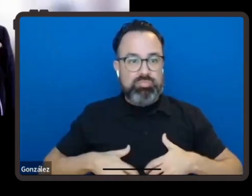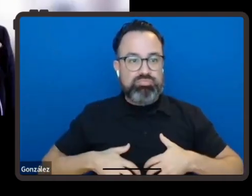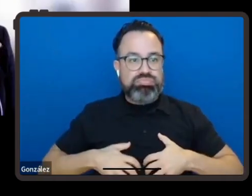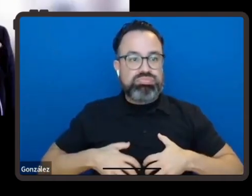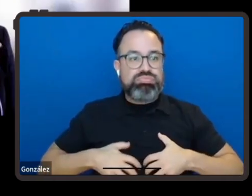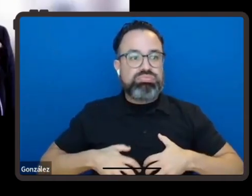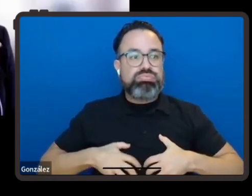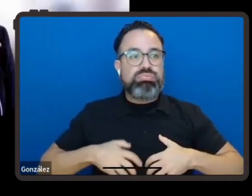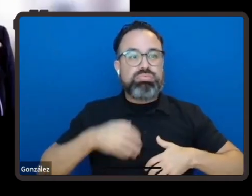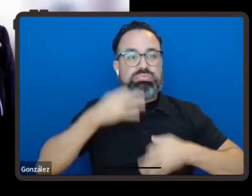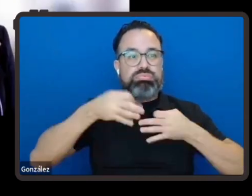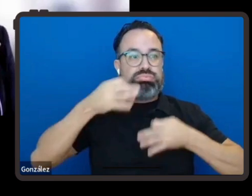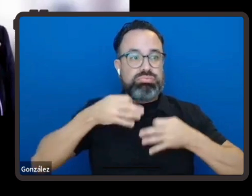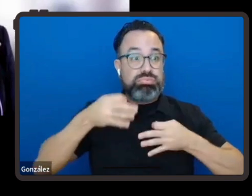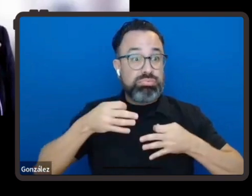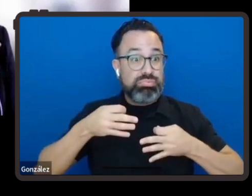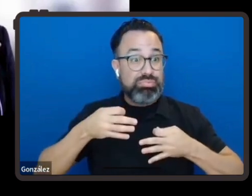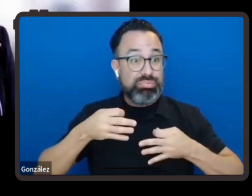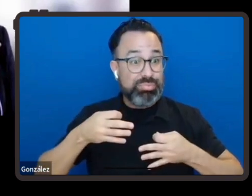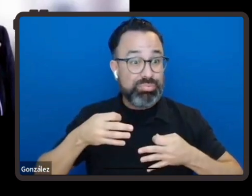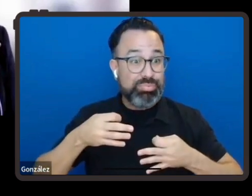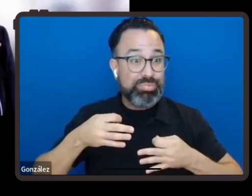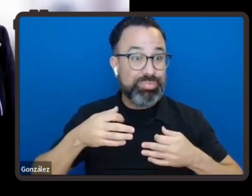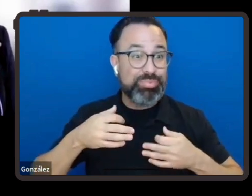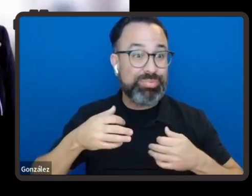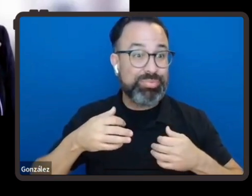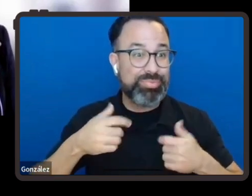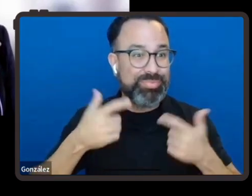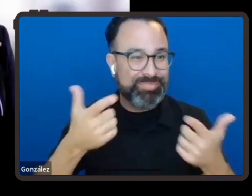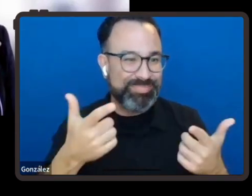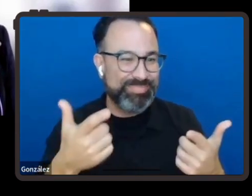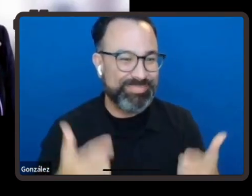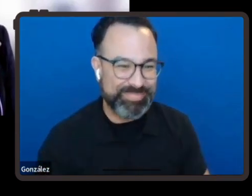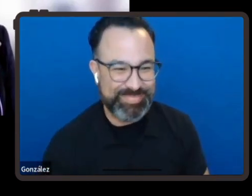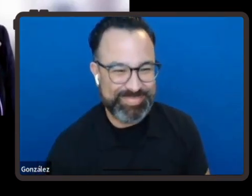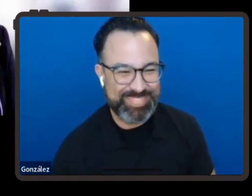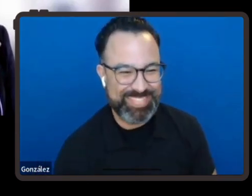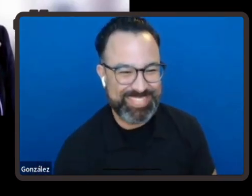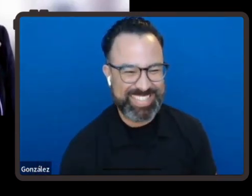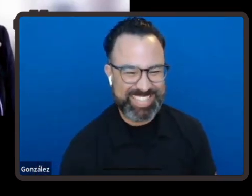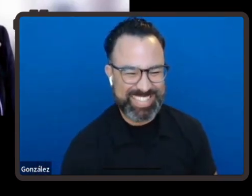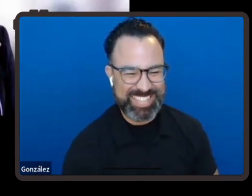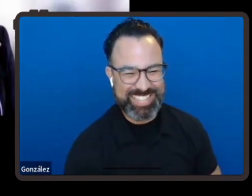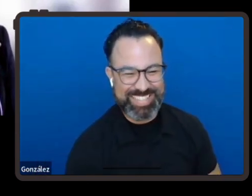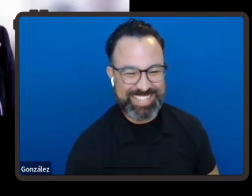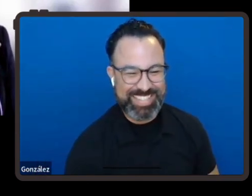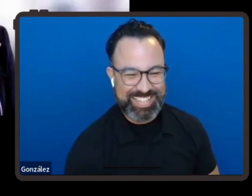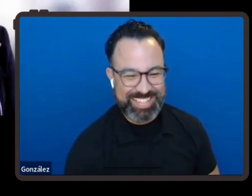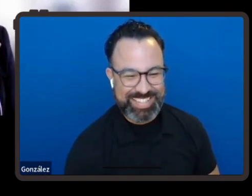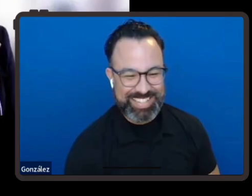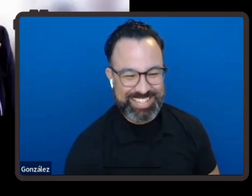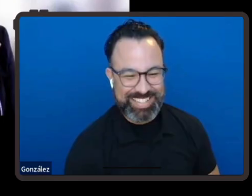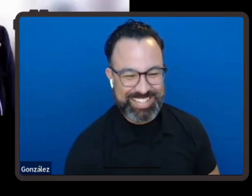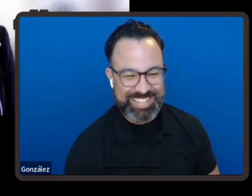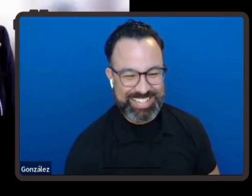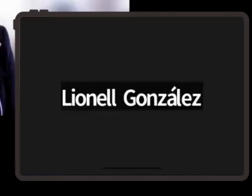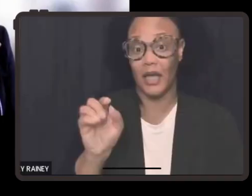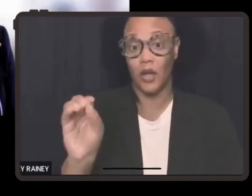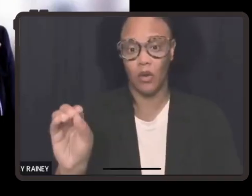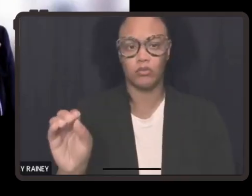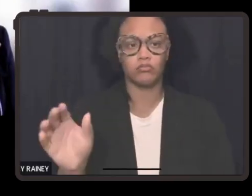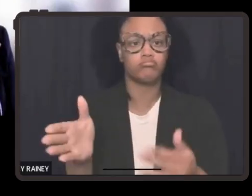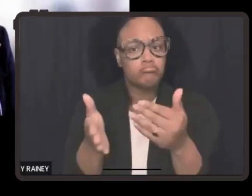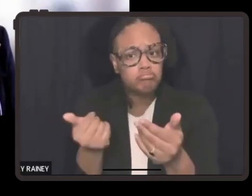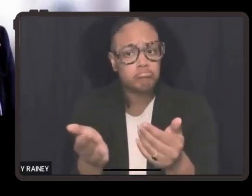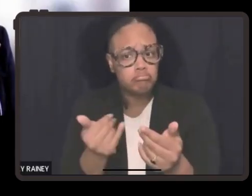times. So we use the Pulsetto. It's very easy to use. You have an app and